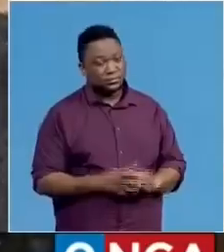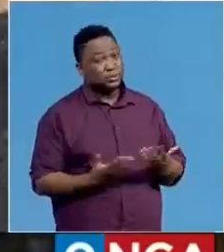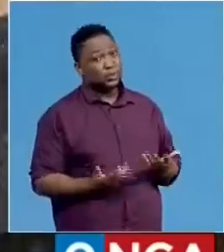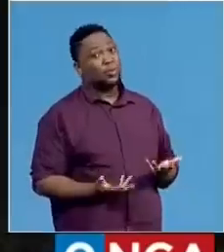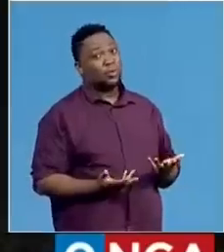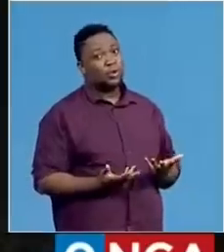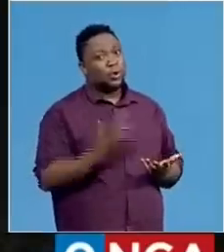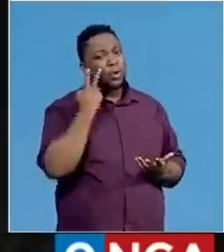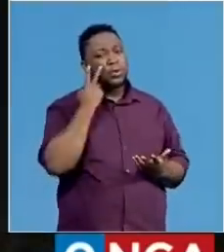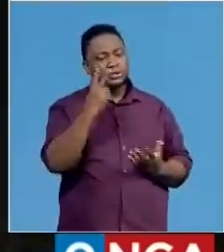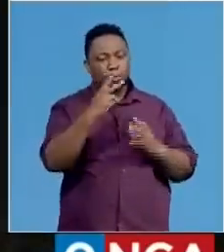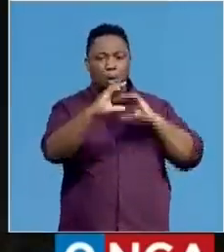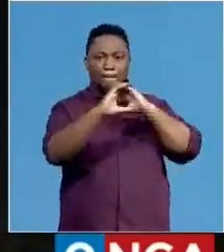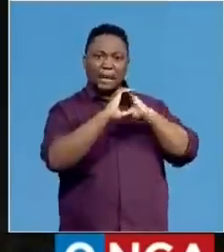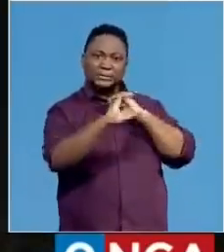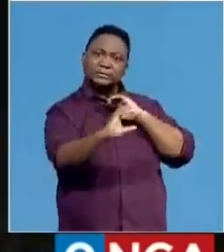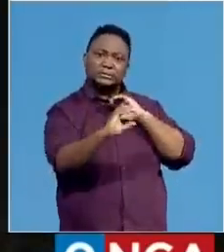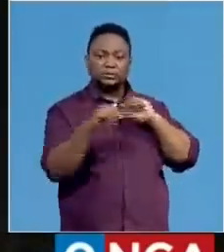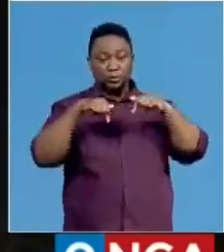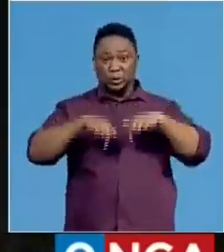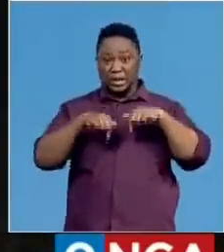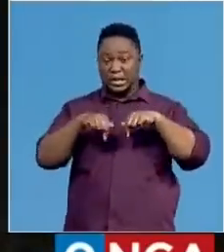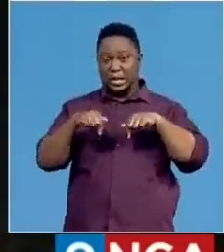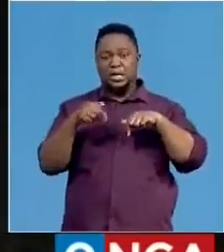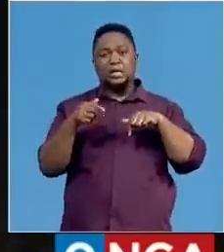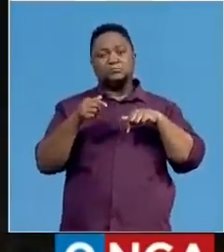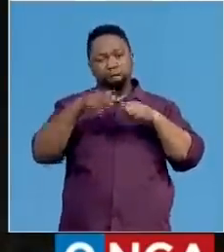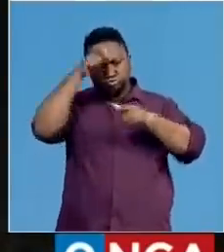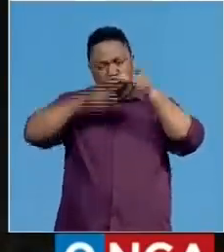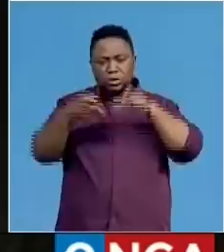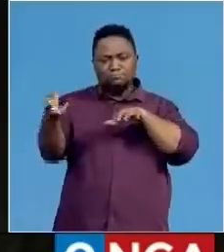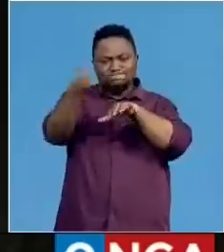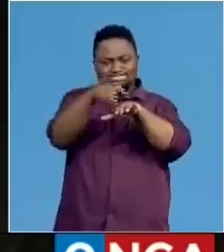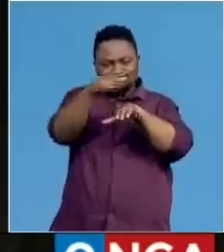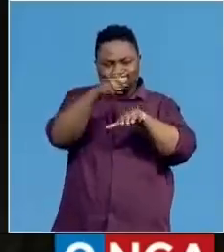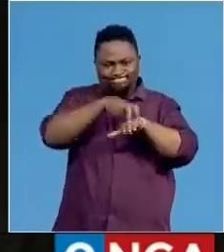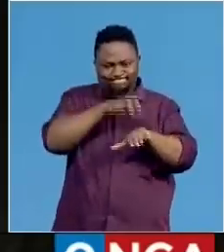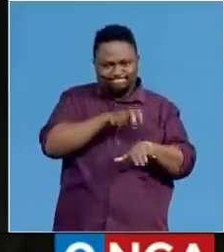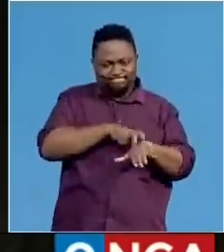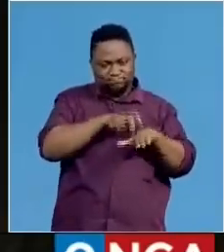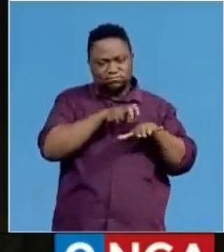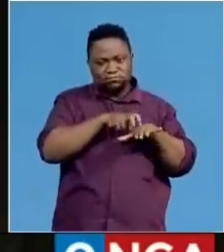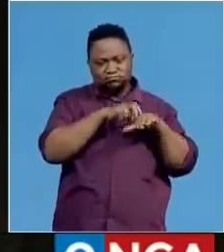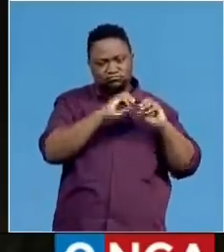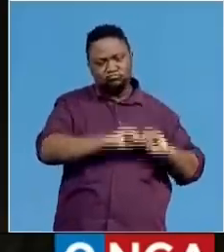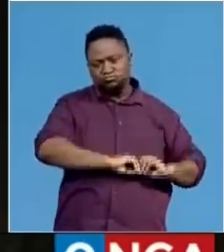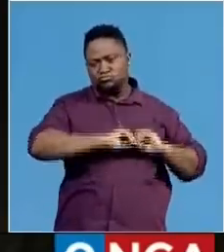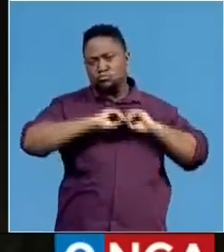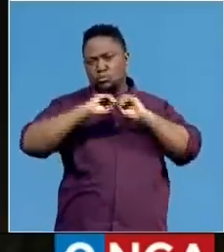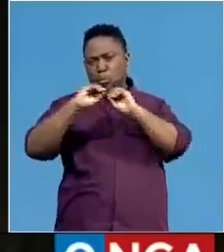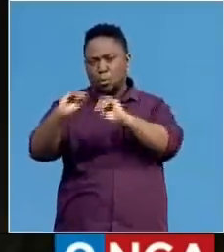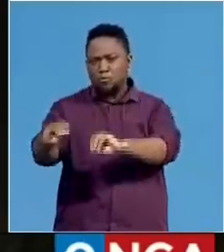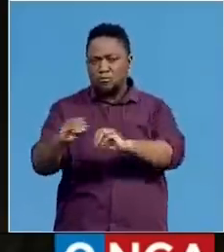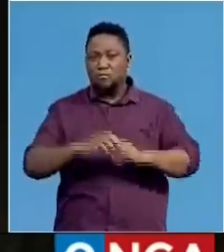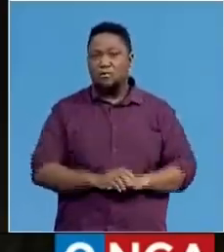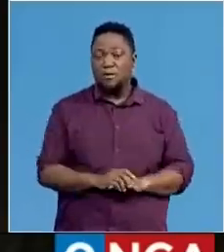So we saw buses throughout the afternoon taking students from the main road, from the lower campuses where they